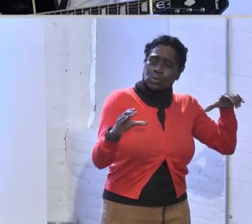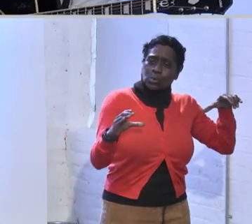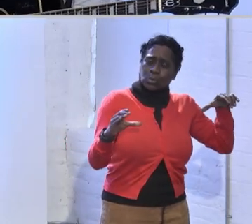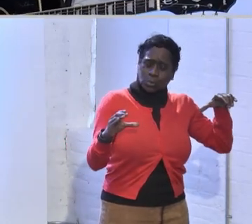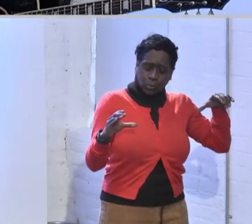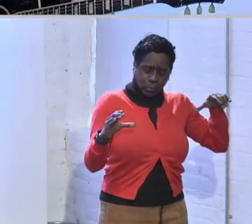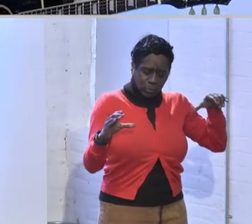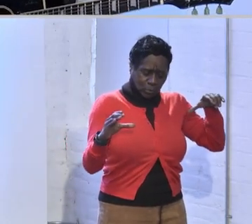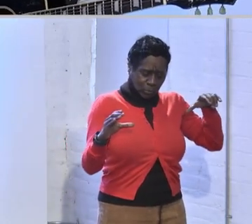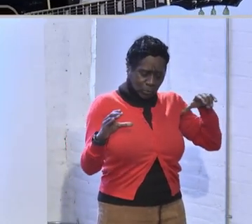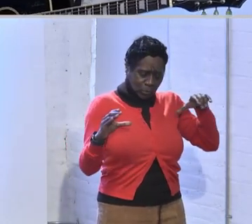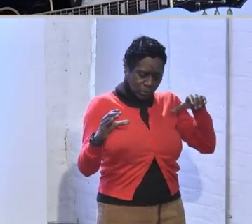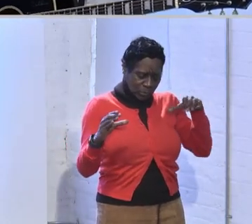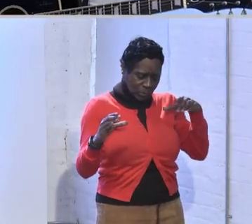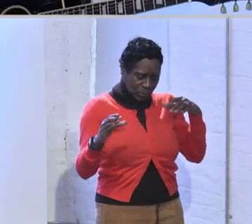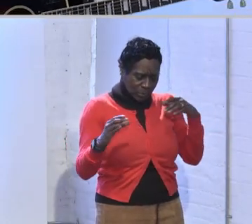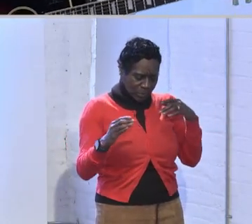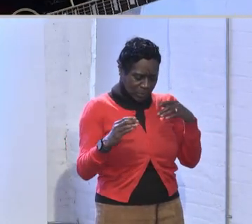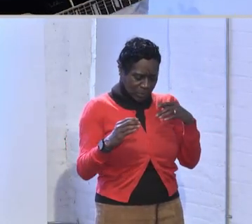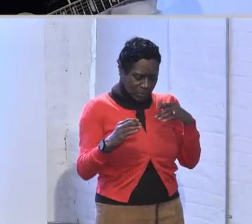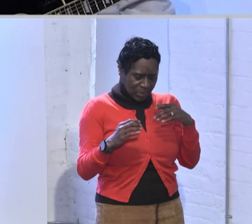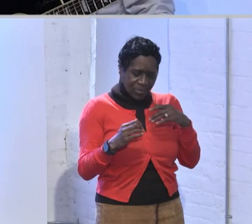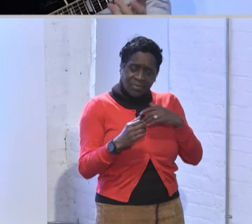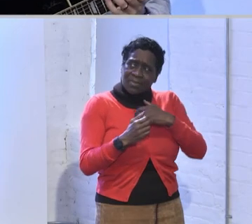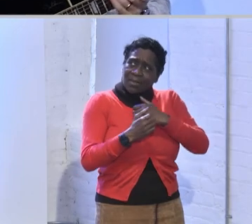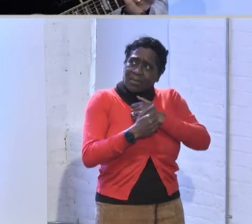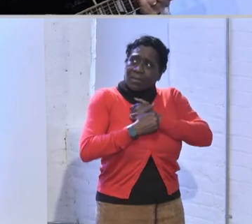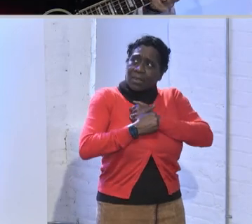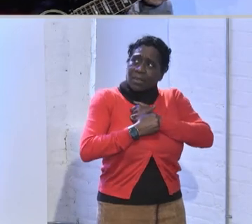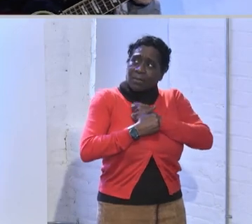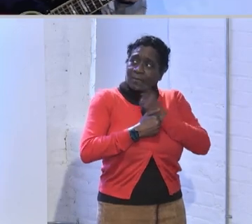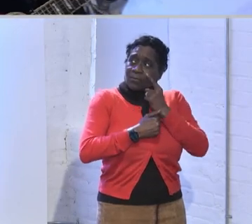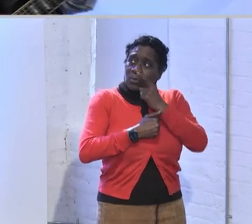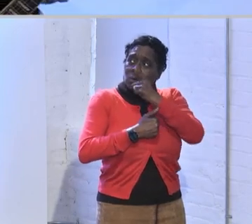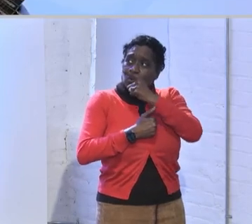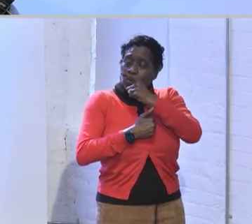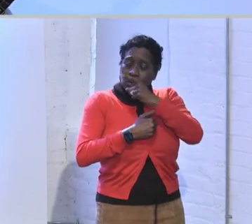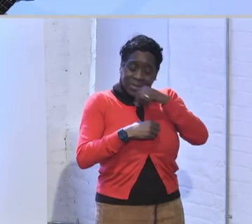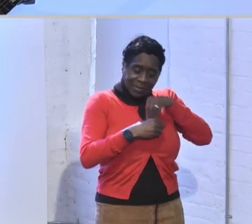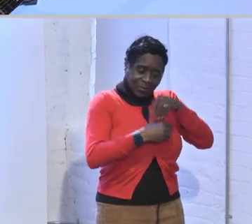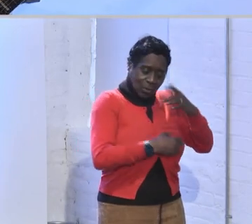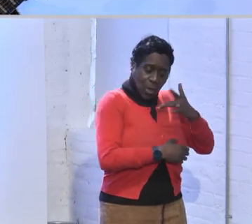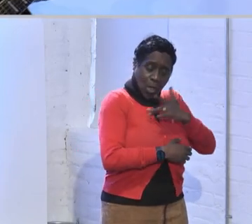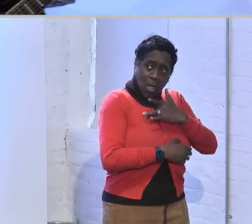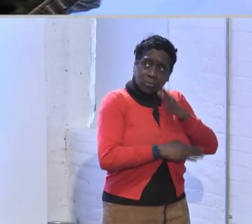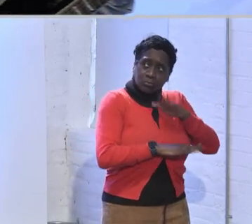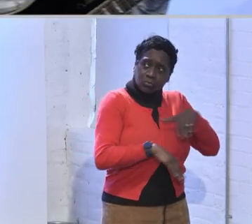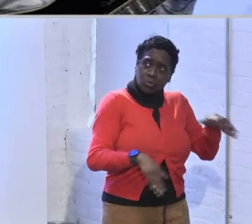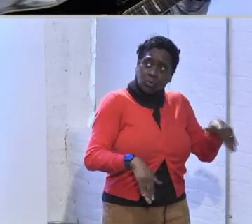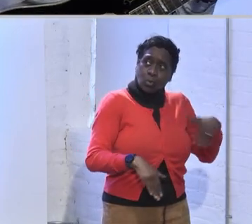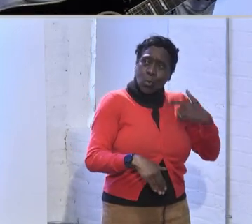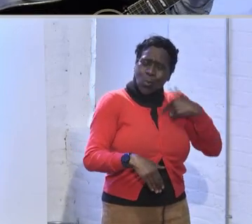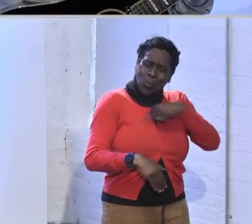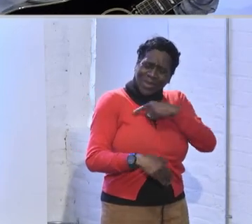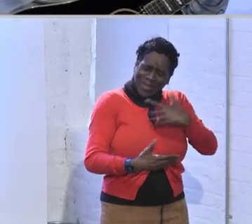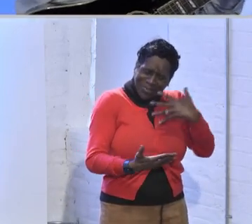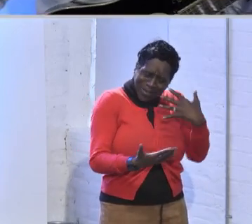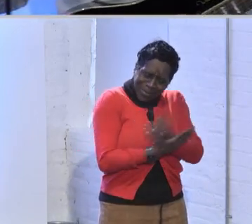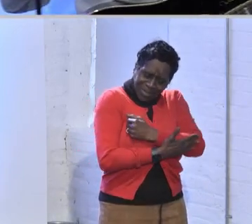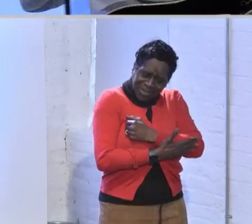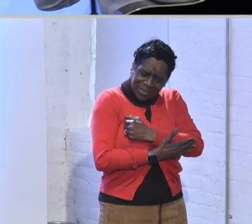engender the love for God in the hearts of the children we have the privilege of